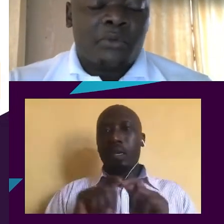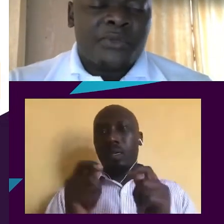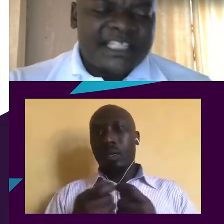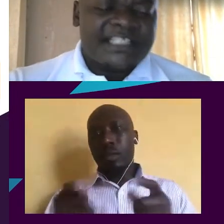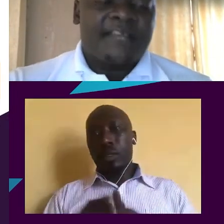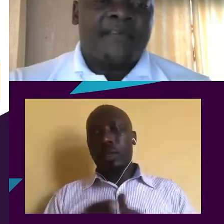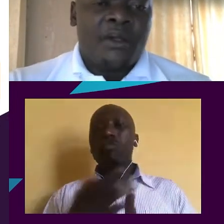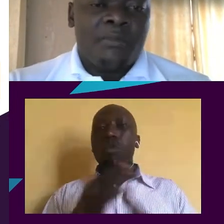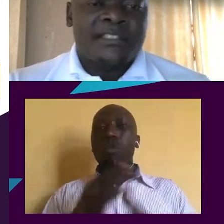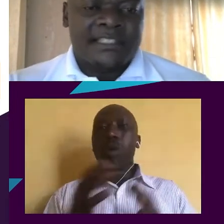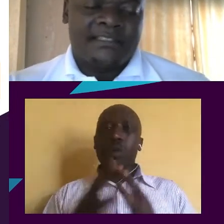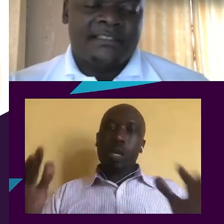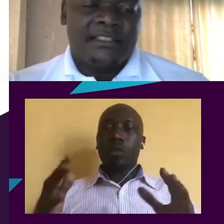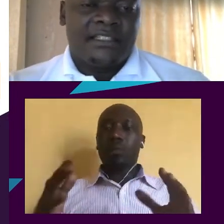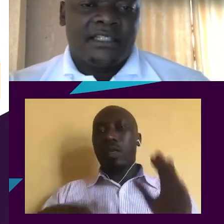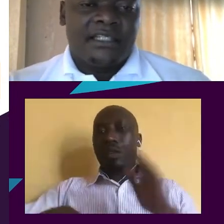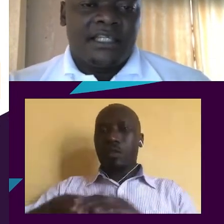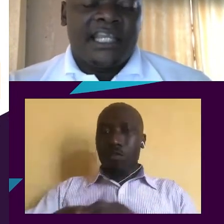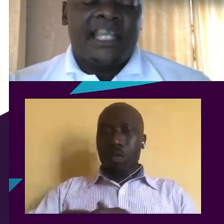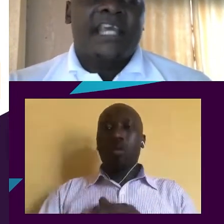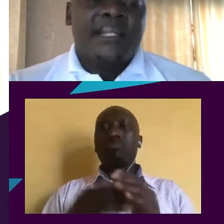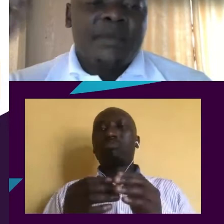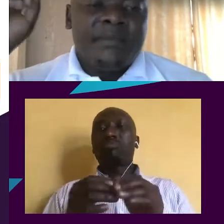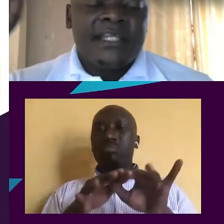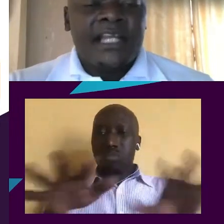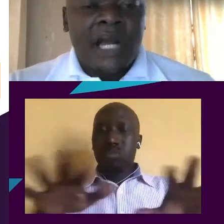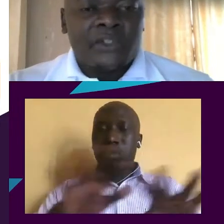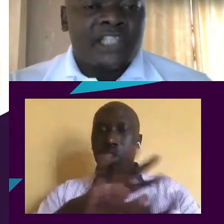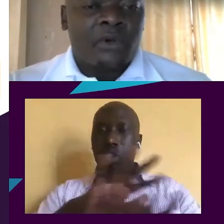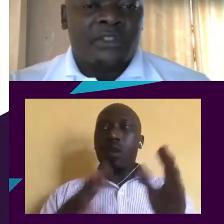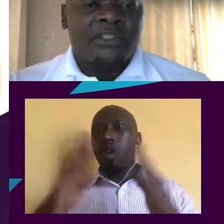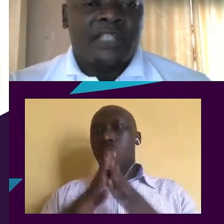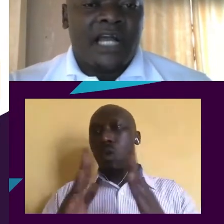of football to reach every home state. Again, we